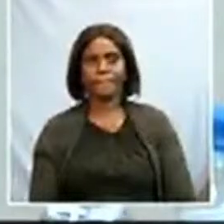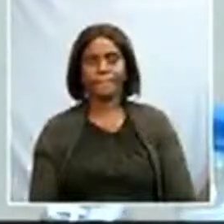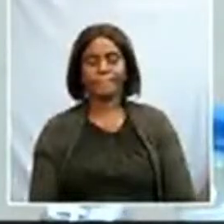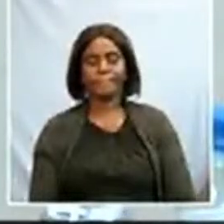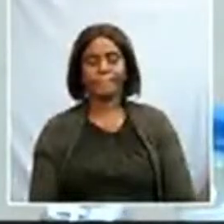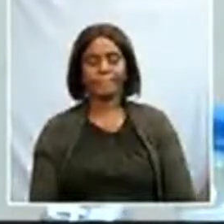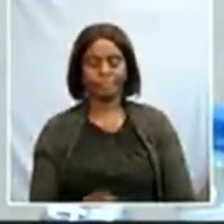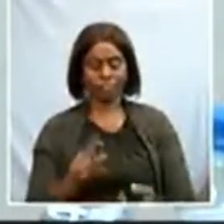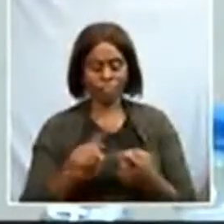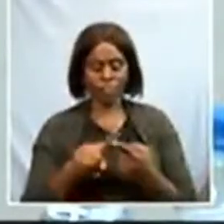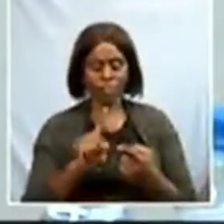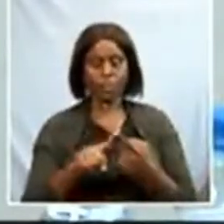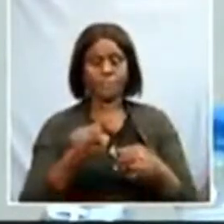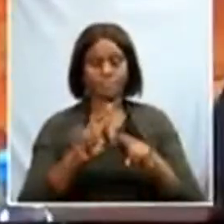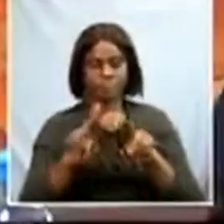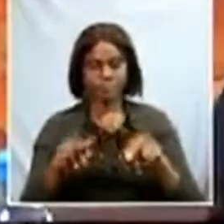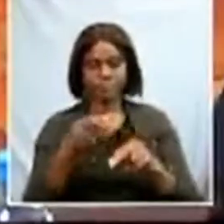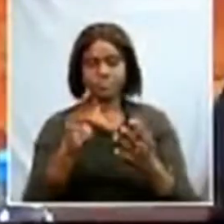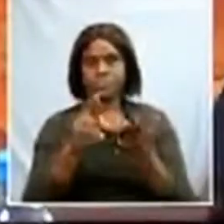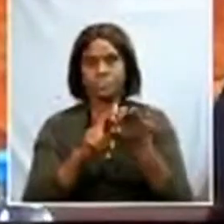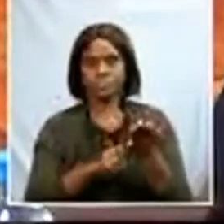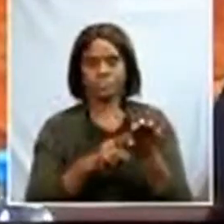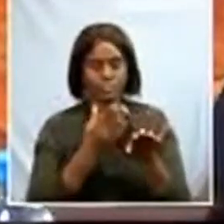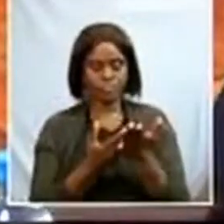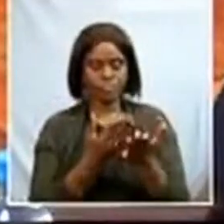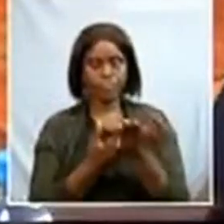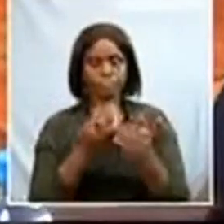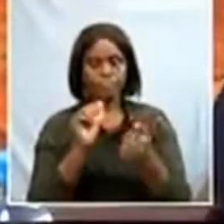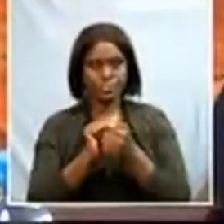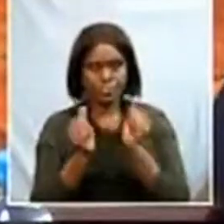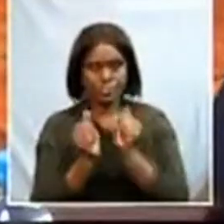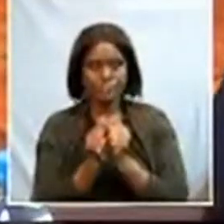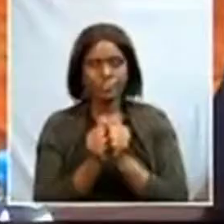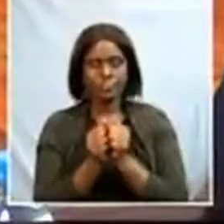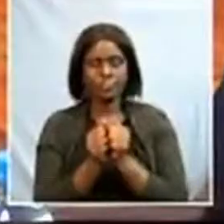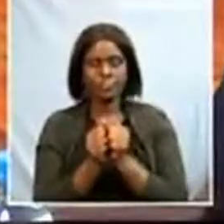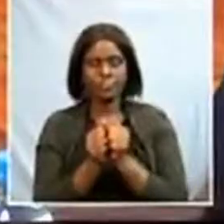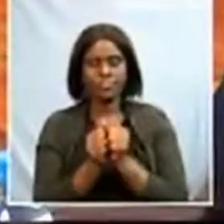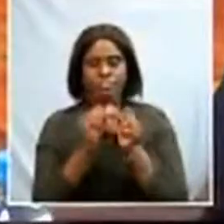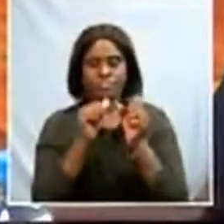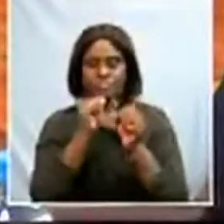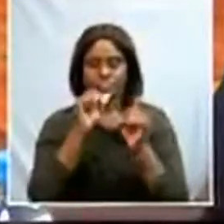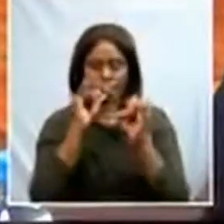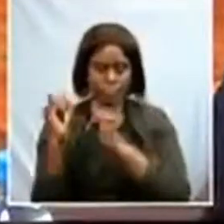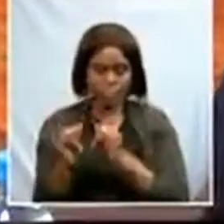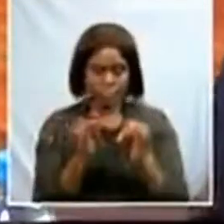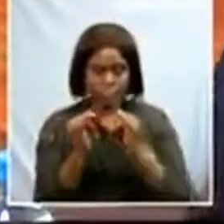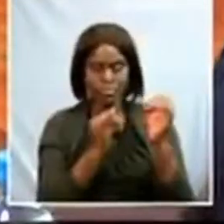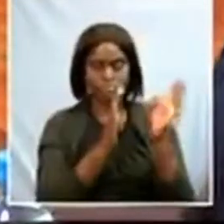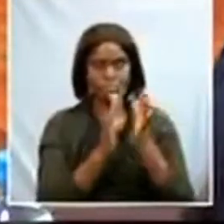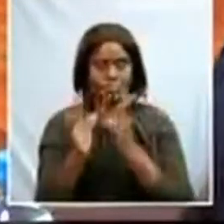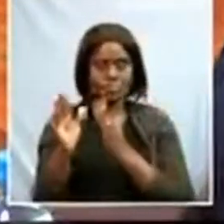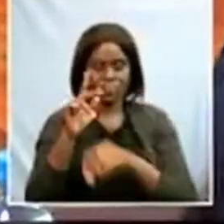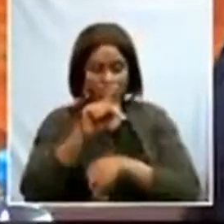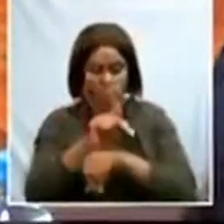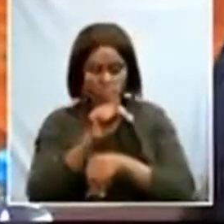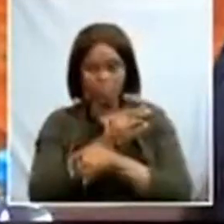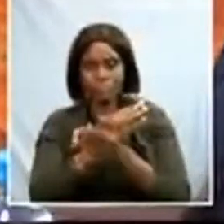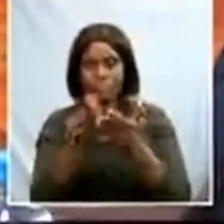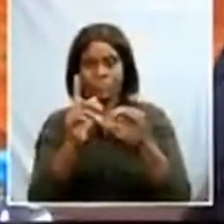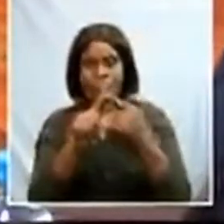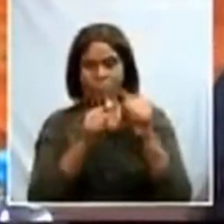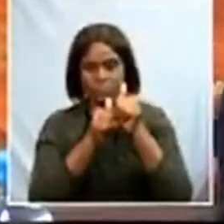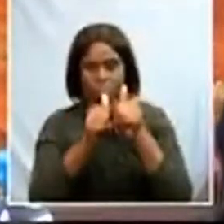Page 1, Chair, of the report. The query is an implemented planned project, failure to